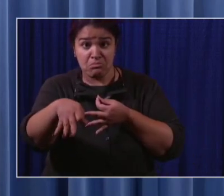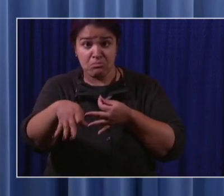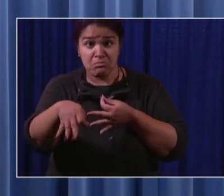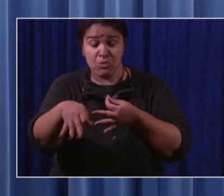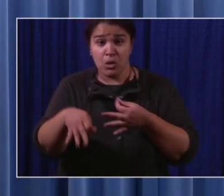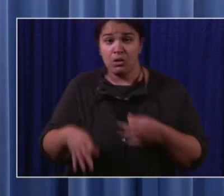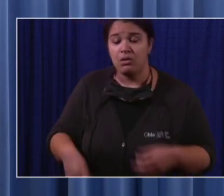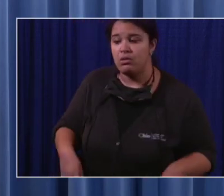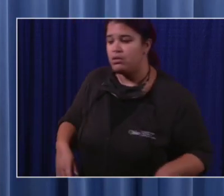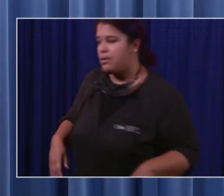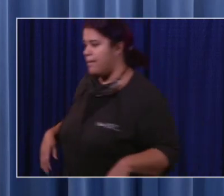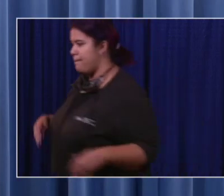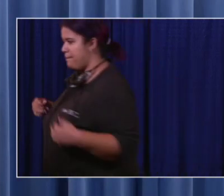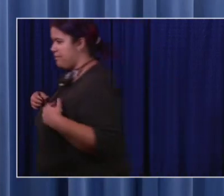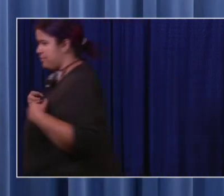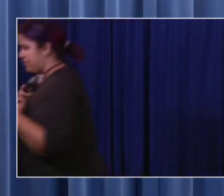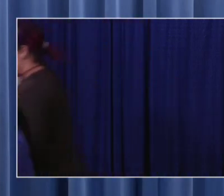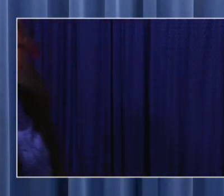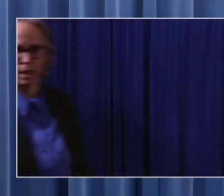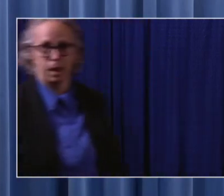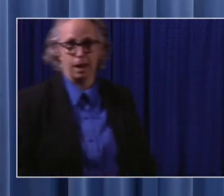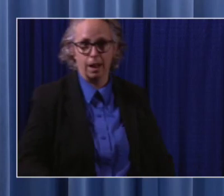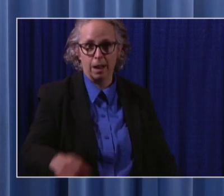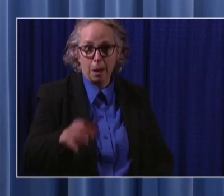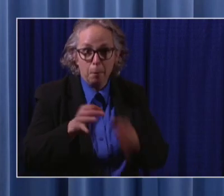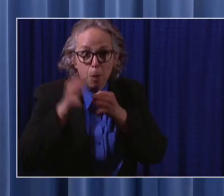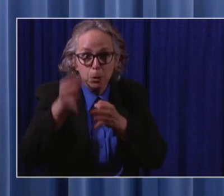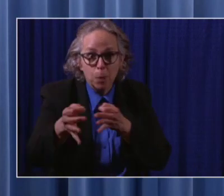No, the election should take place.